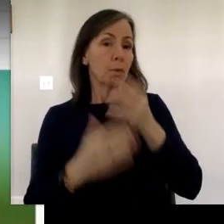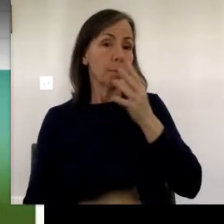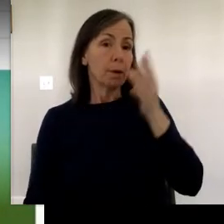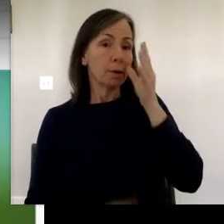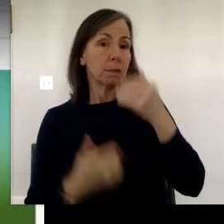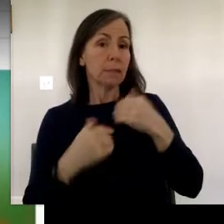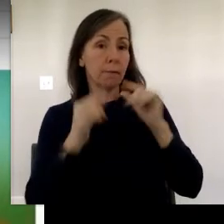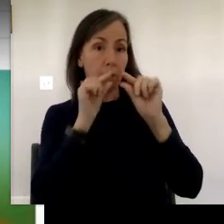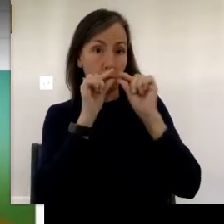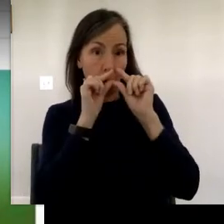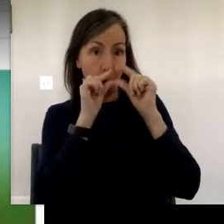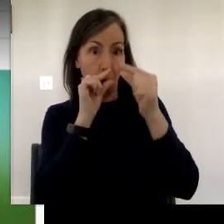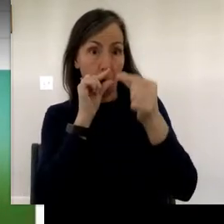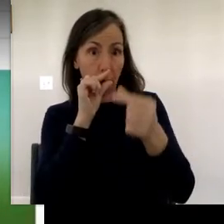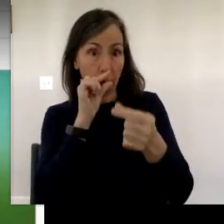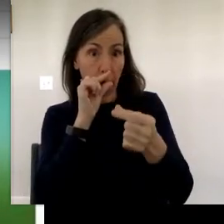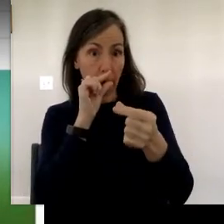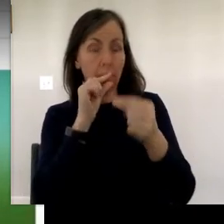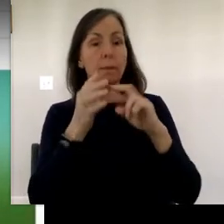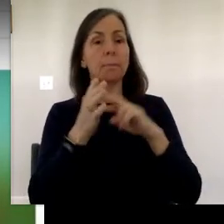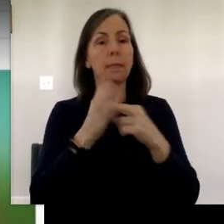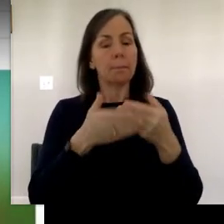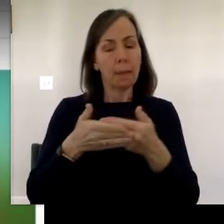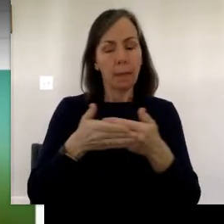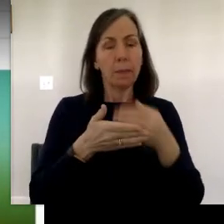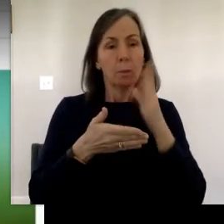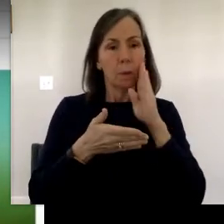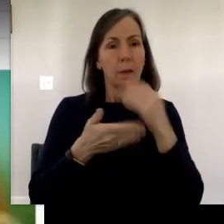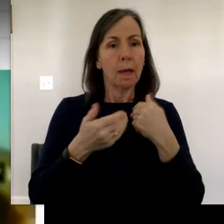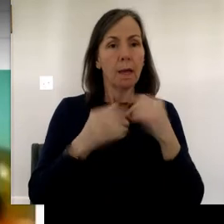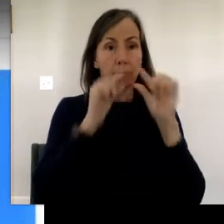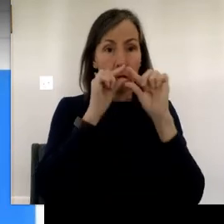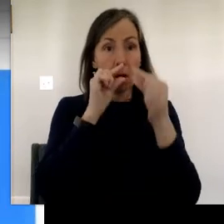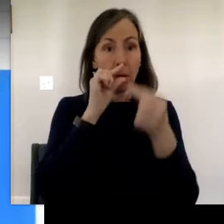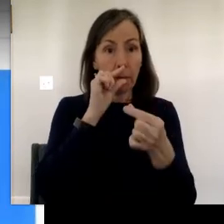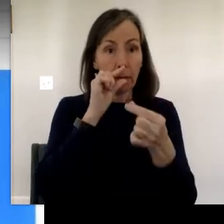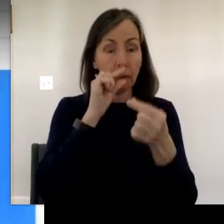have shorter bills, their offspring will have shorter bills.